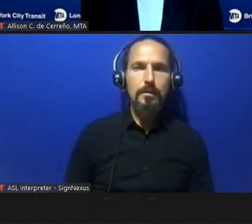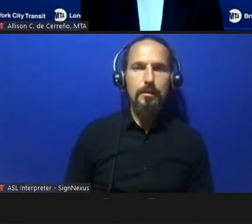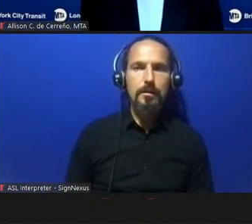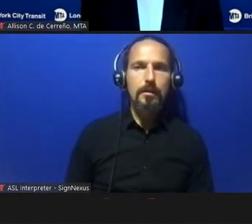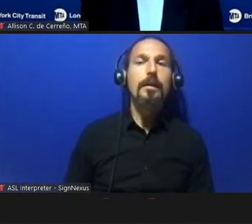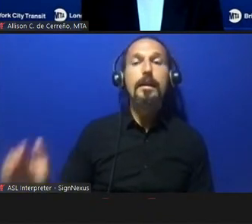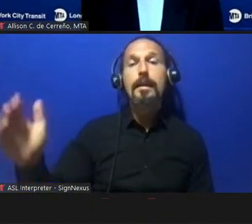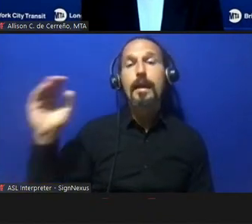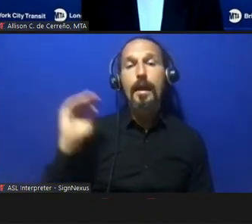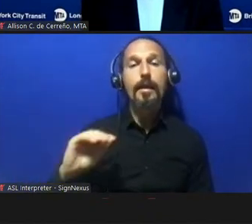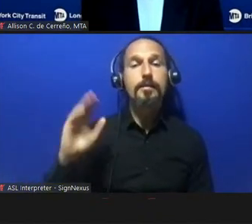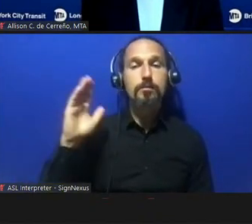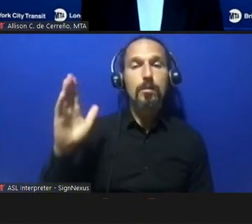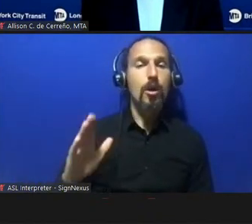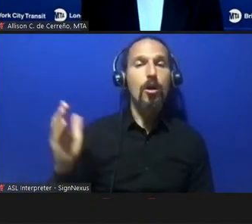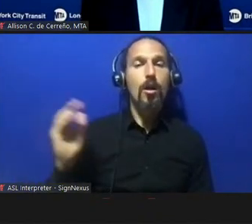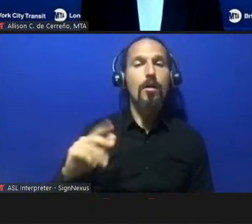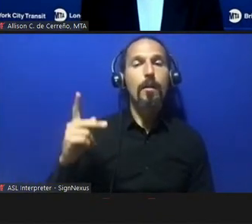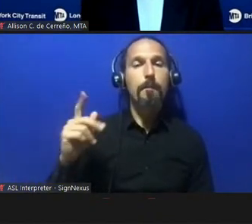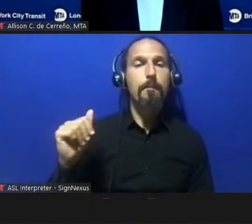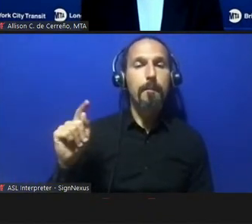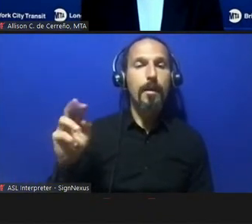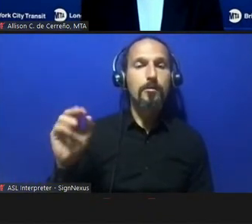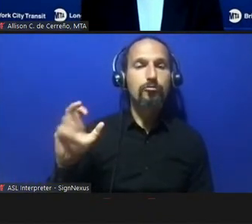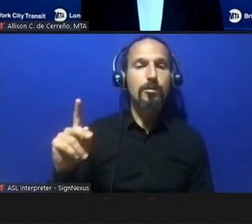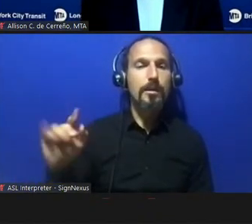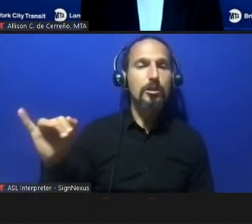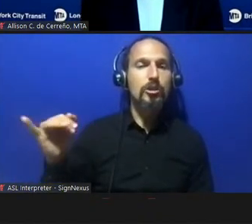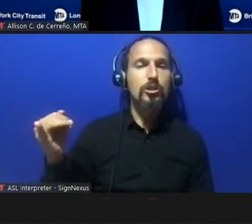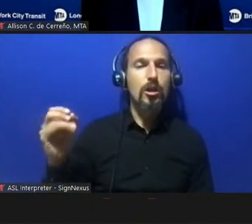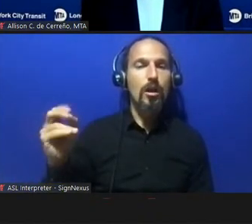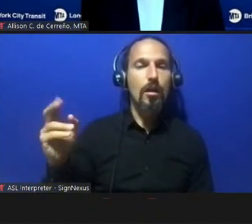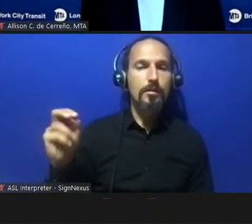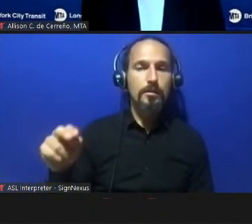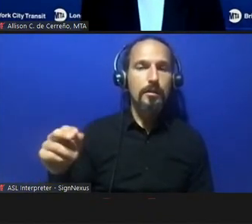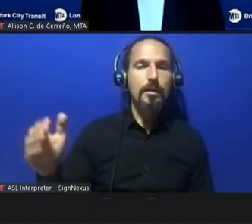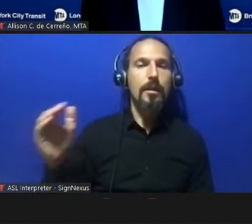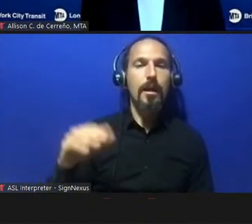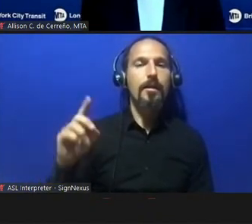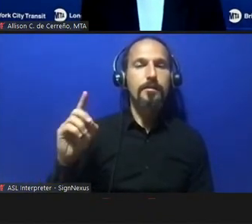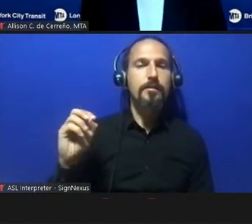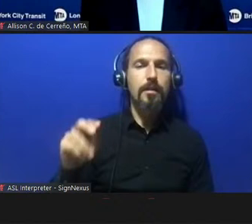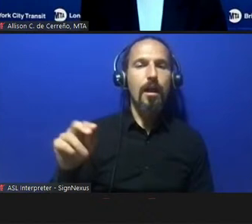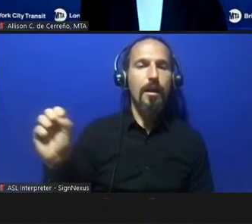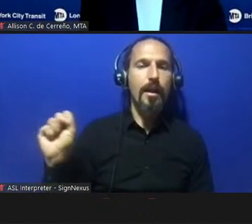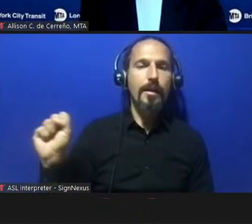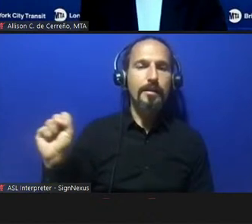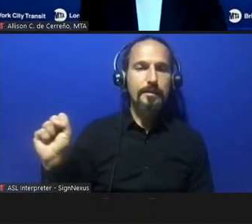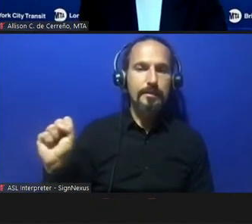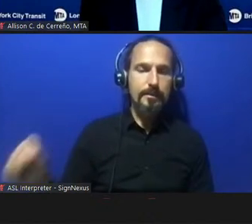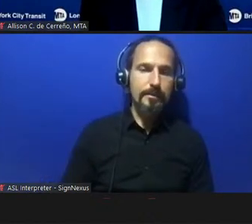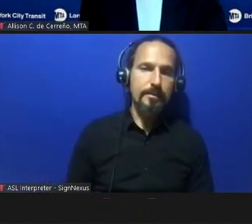our next speaker is patrick johnson followed by don s